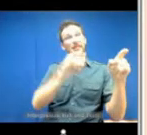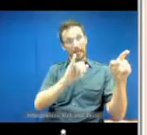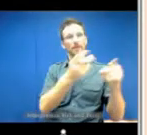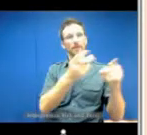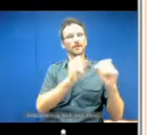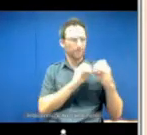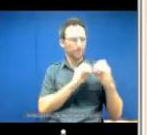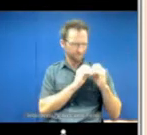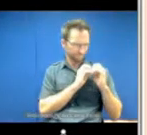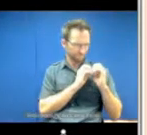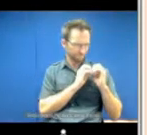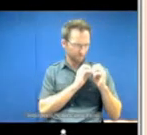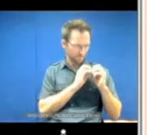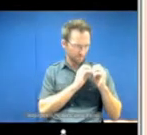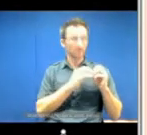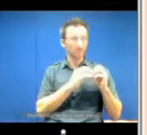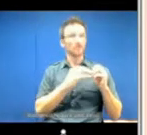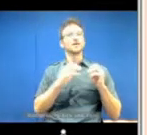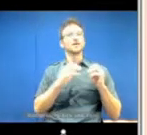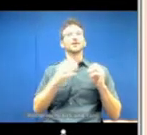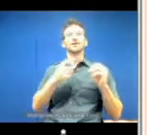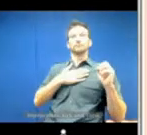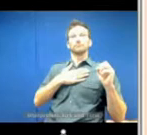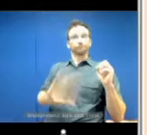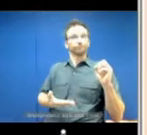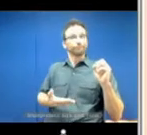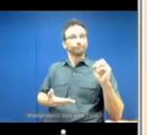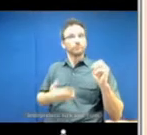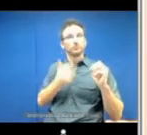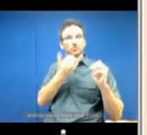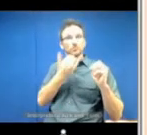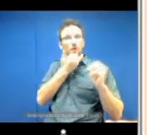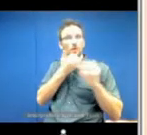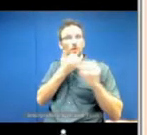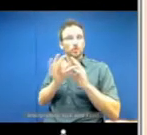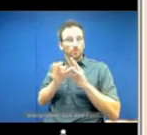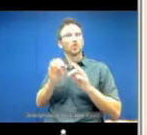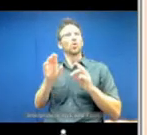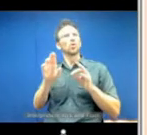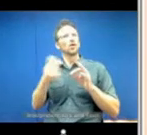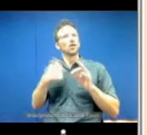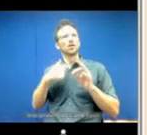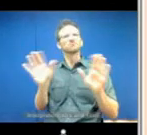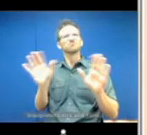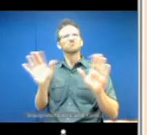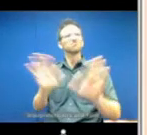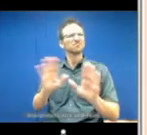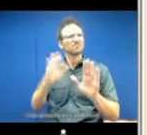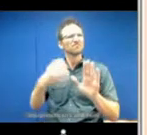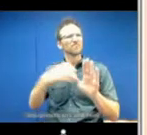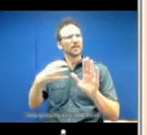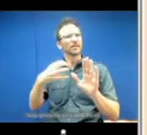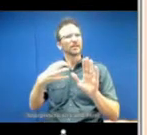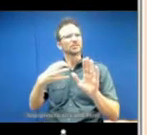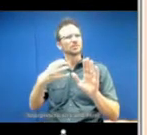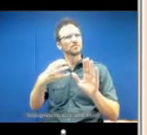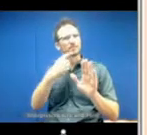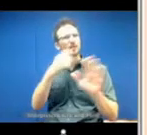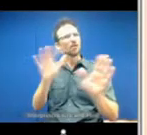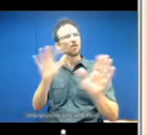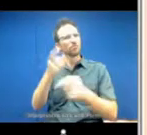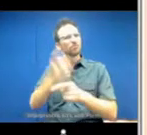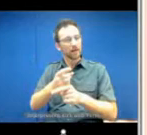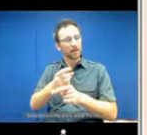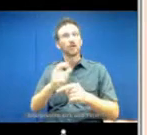corrected. And because there's no one there to make a decision, it often is left like that. Or you